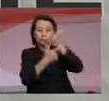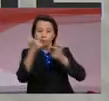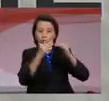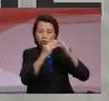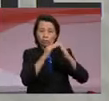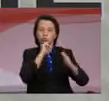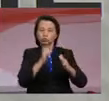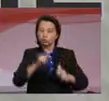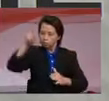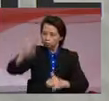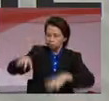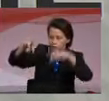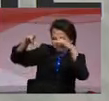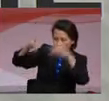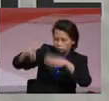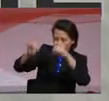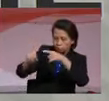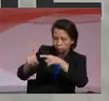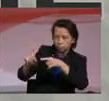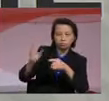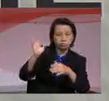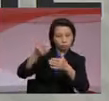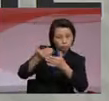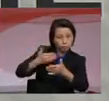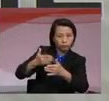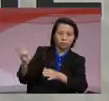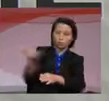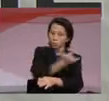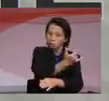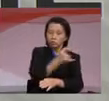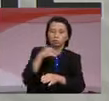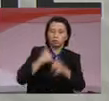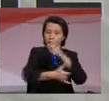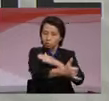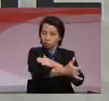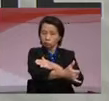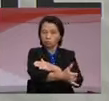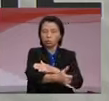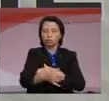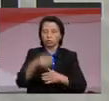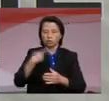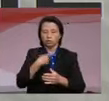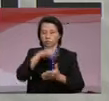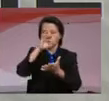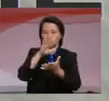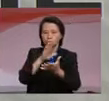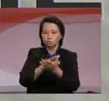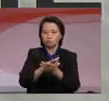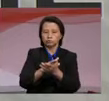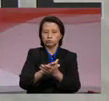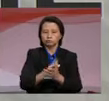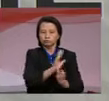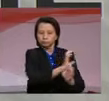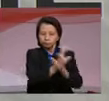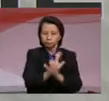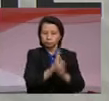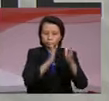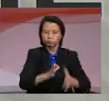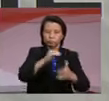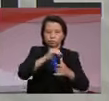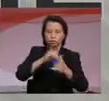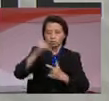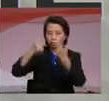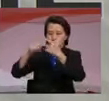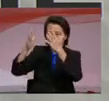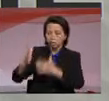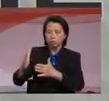home, they must be screened and make sure they are free from infection. So we believe that the caretaker or visitors might have